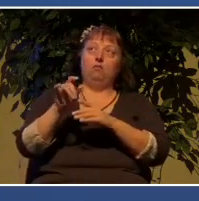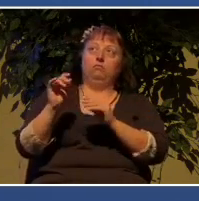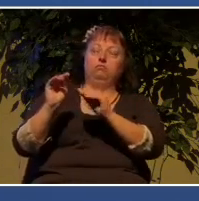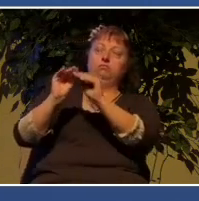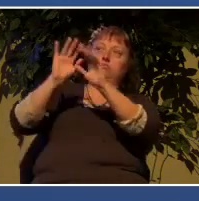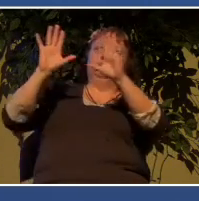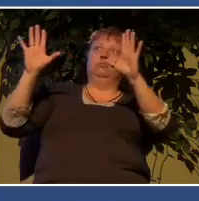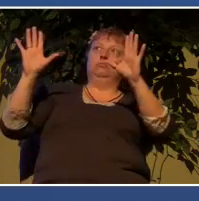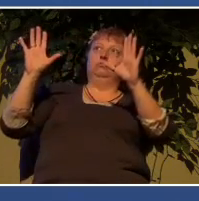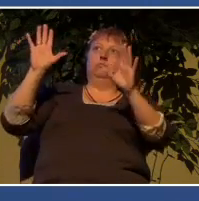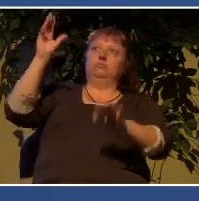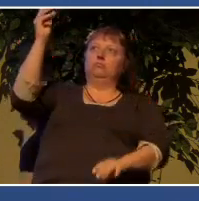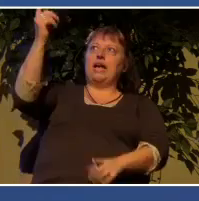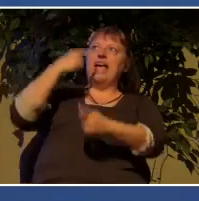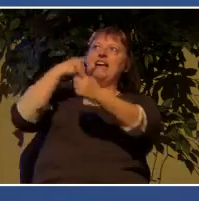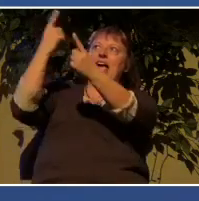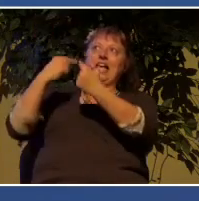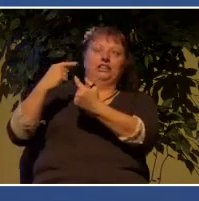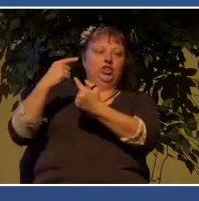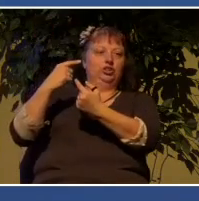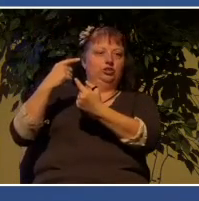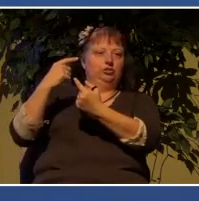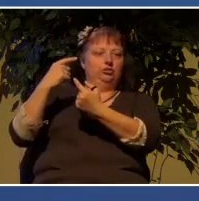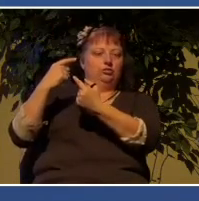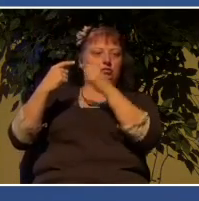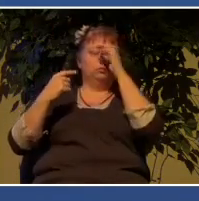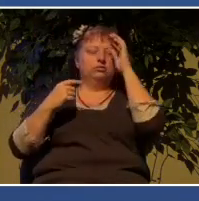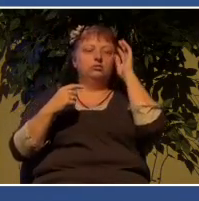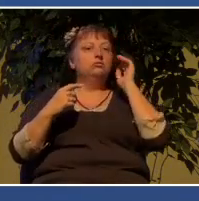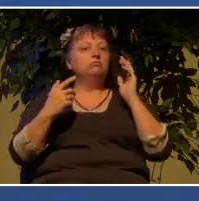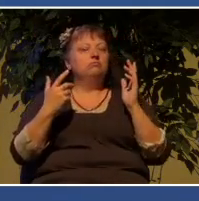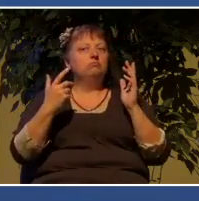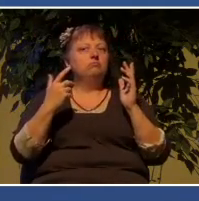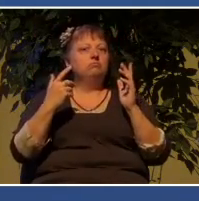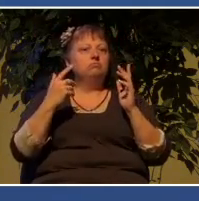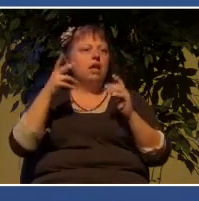Lord. It wasn't like I heard any voice, I had no visions,